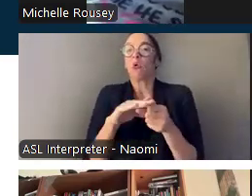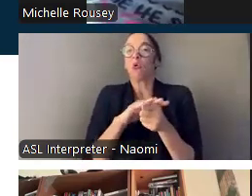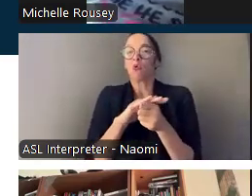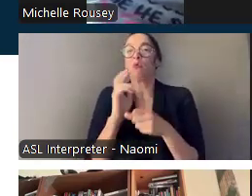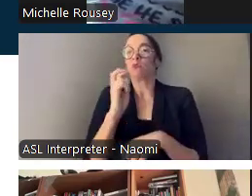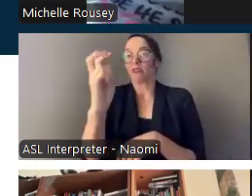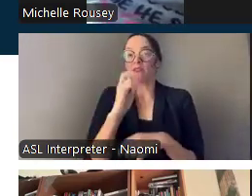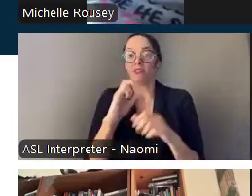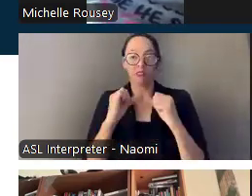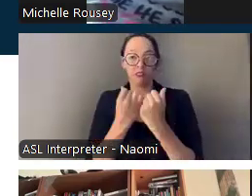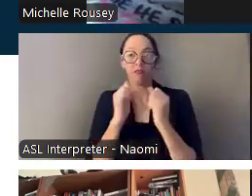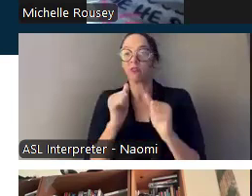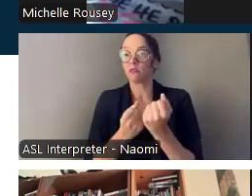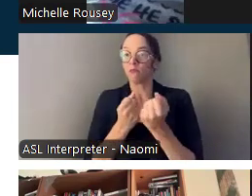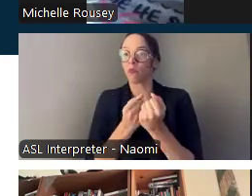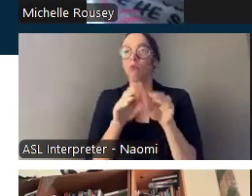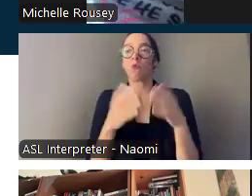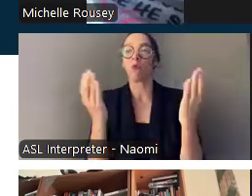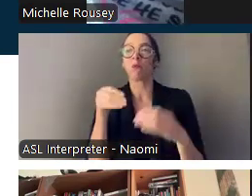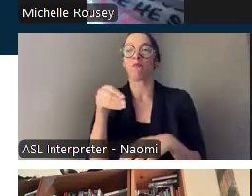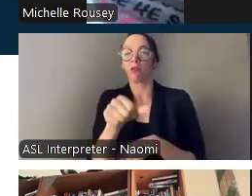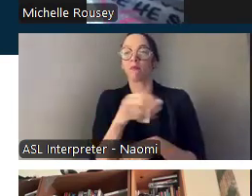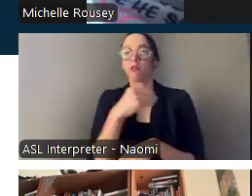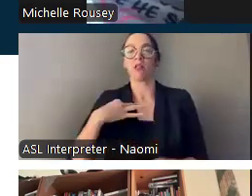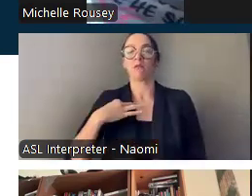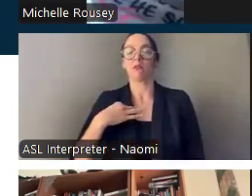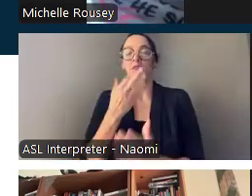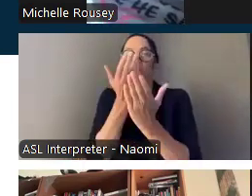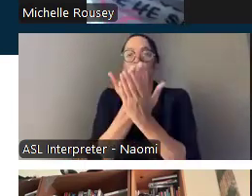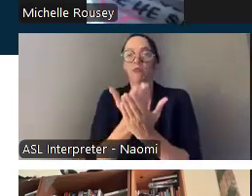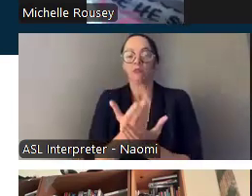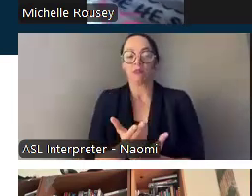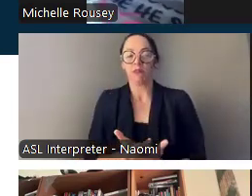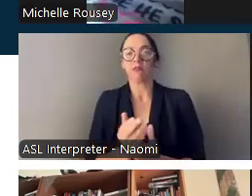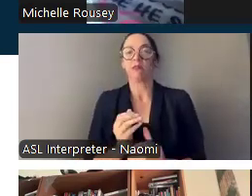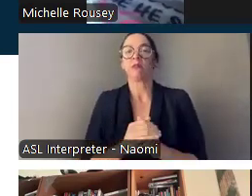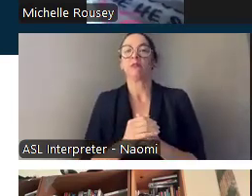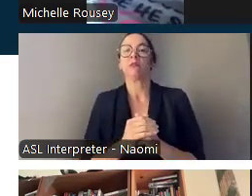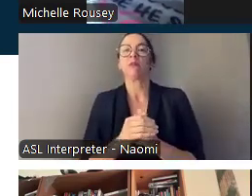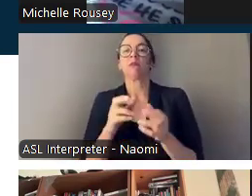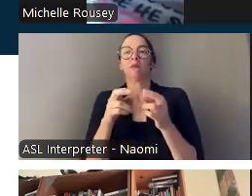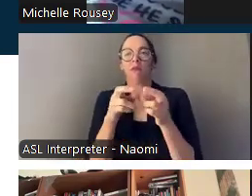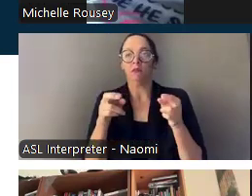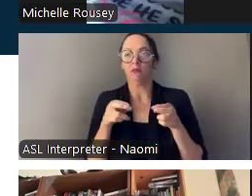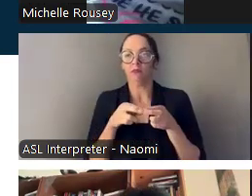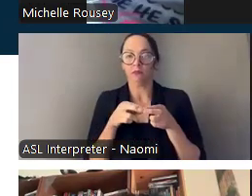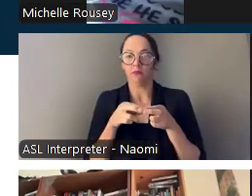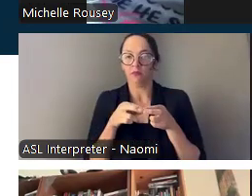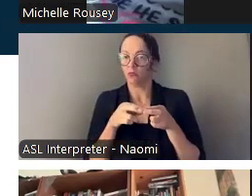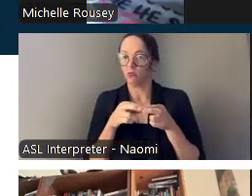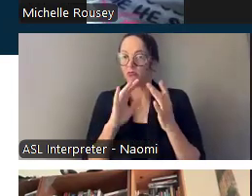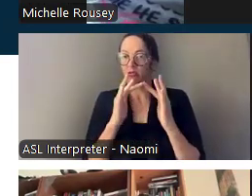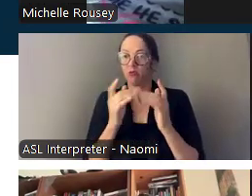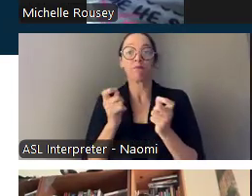payment and eligibility verification. Regional network management authorities require agencies to honor eligibility from